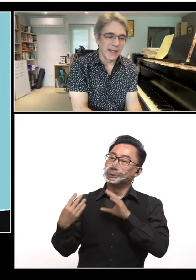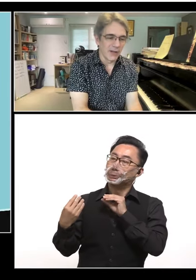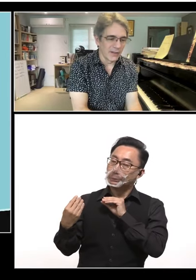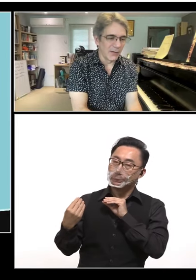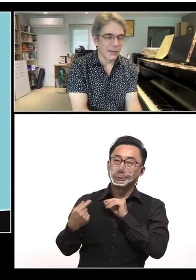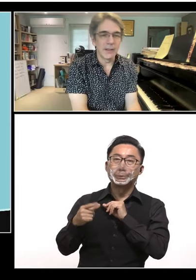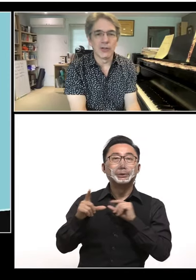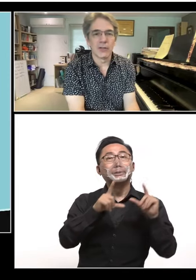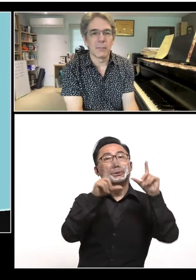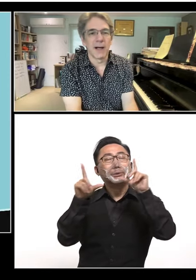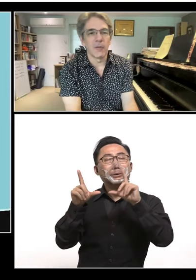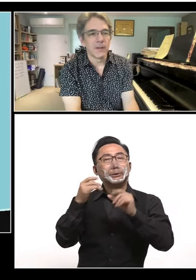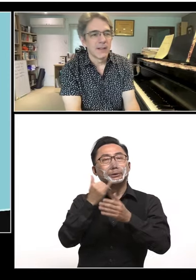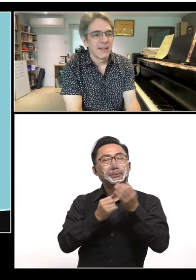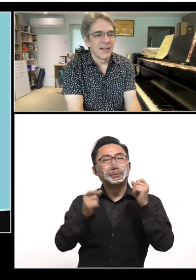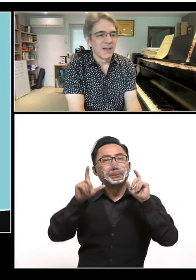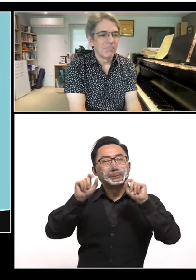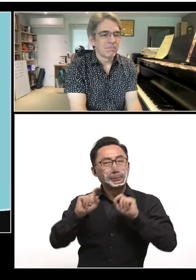it was there that I really learned about